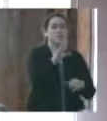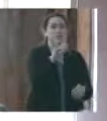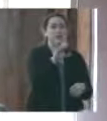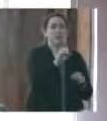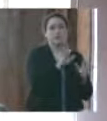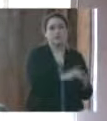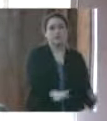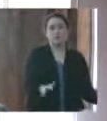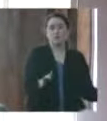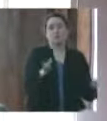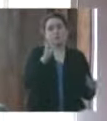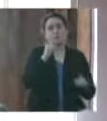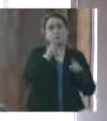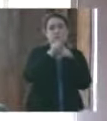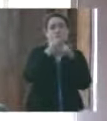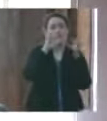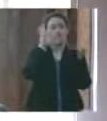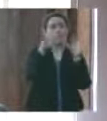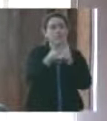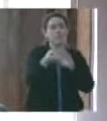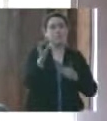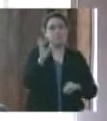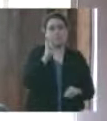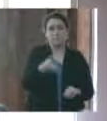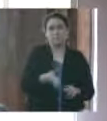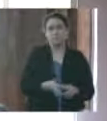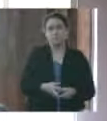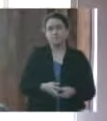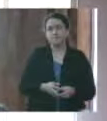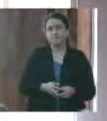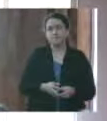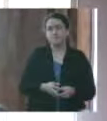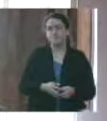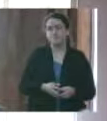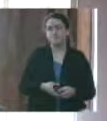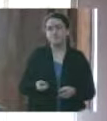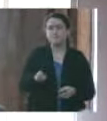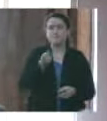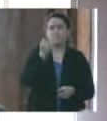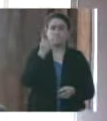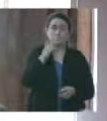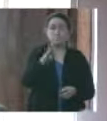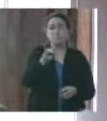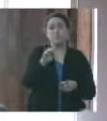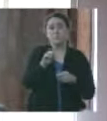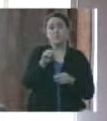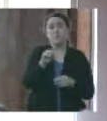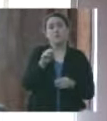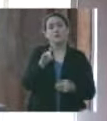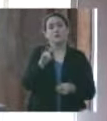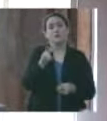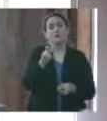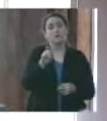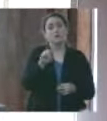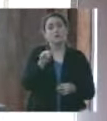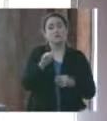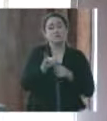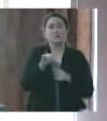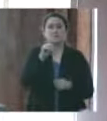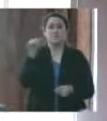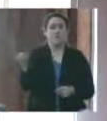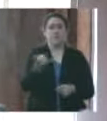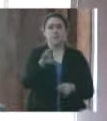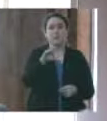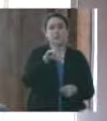These are all very local issues. Biodiversity is not, unfortunately, like climate, where you can control carbon dioxide through